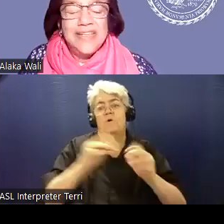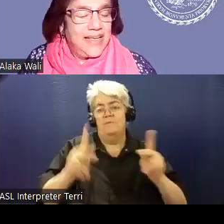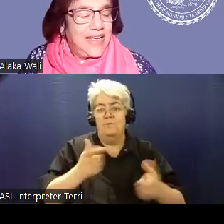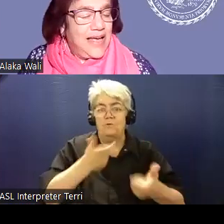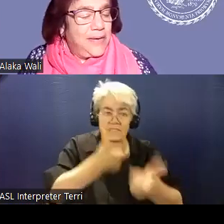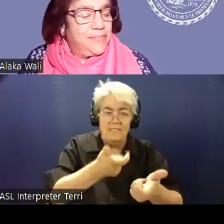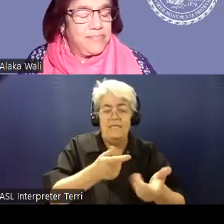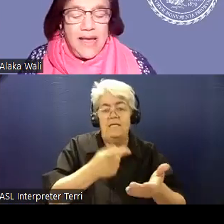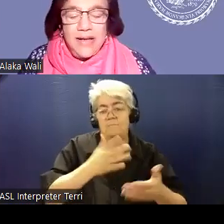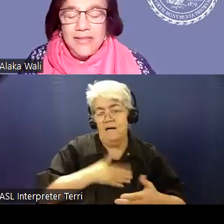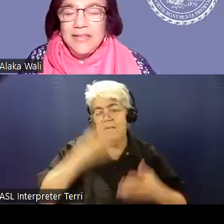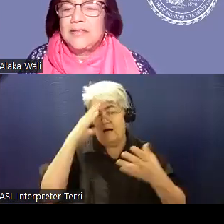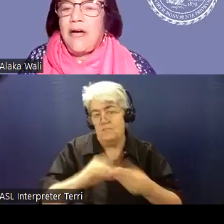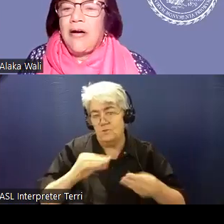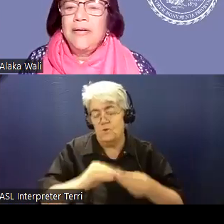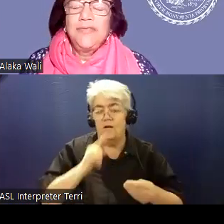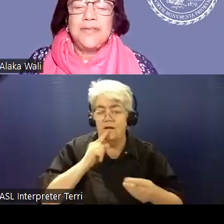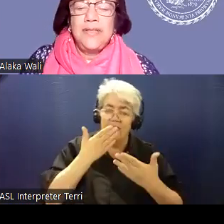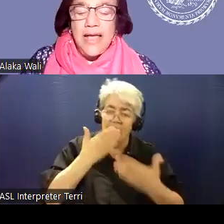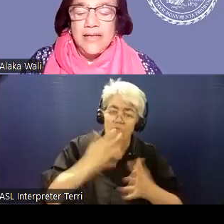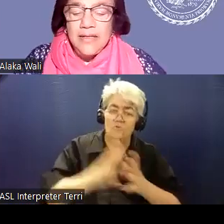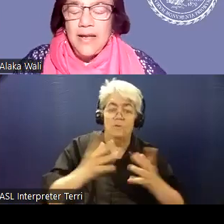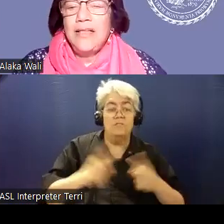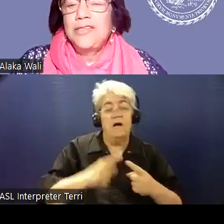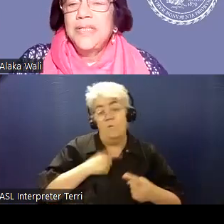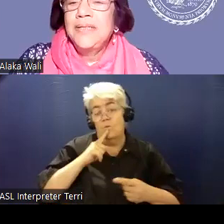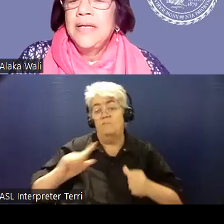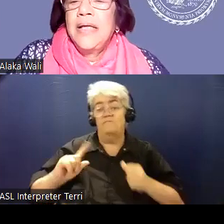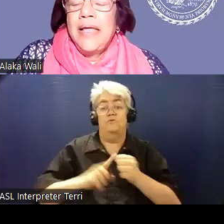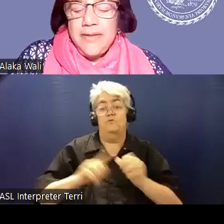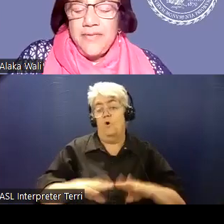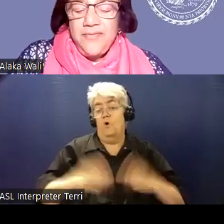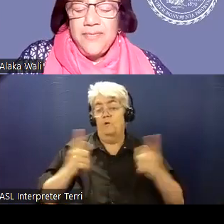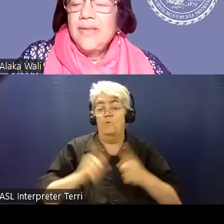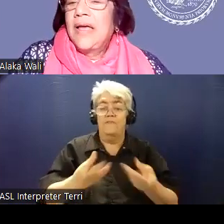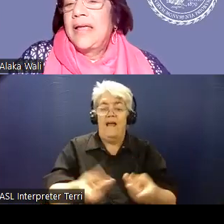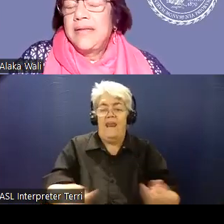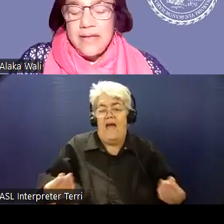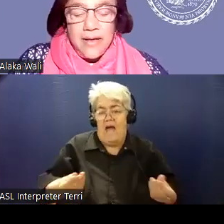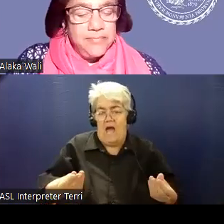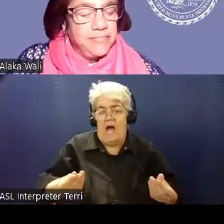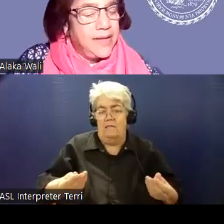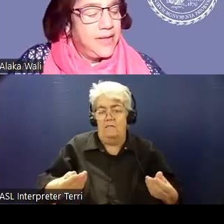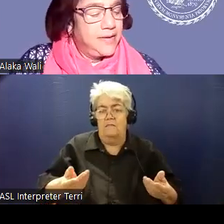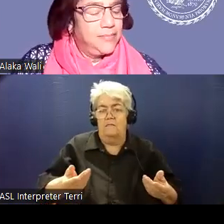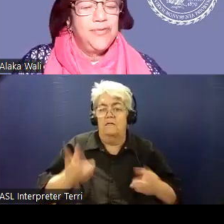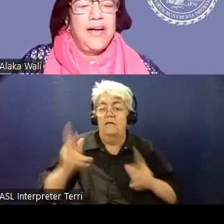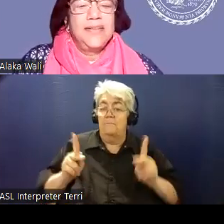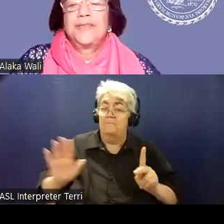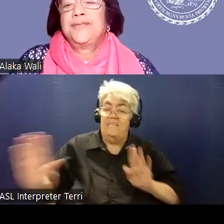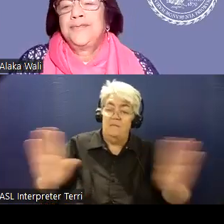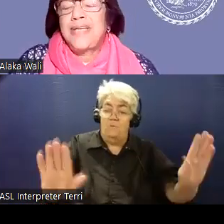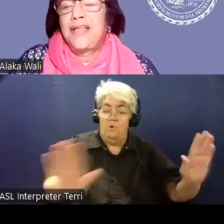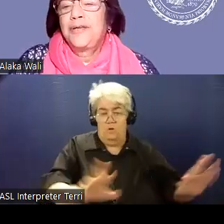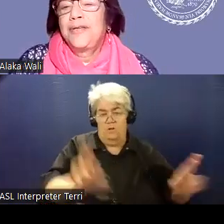much. I'd like to start with a land acknowledgement, and then move